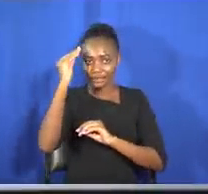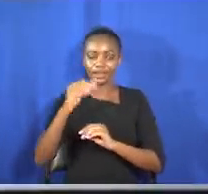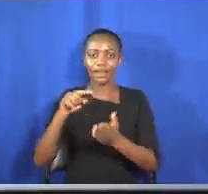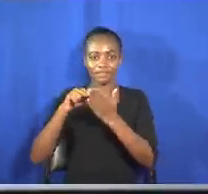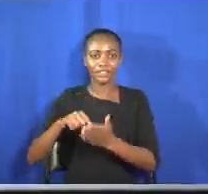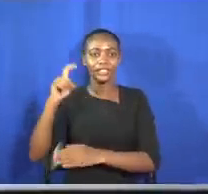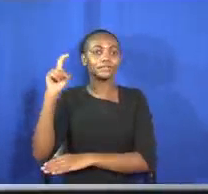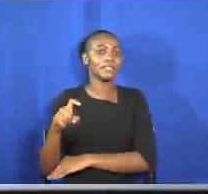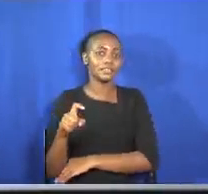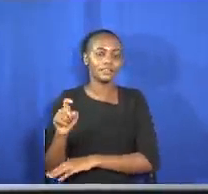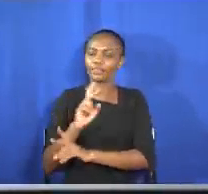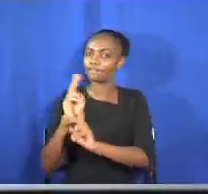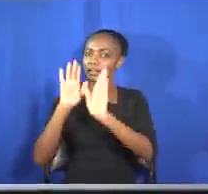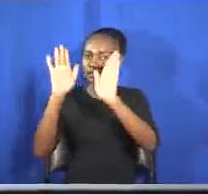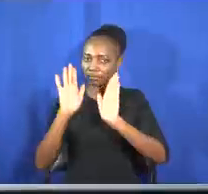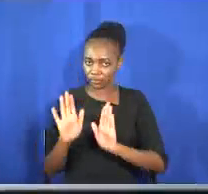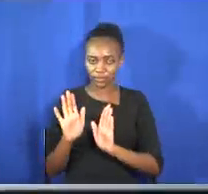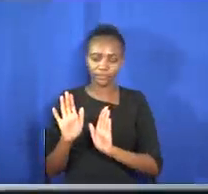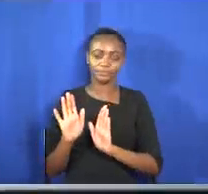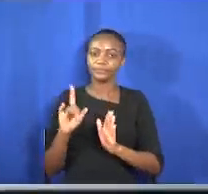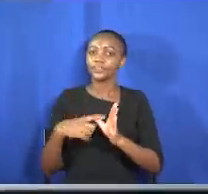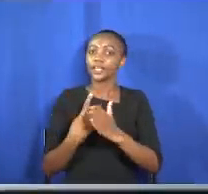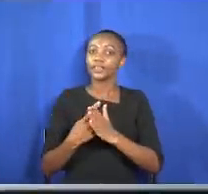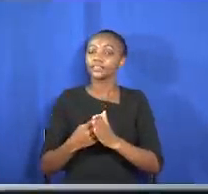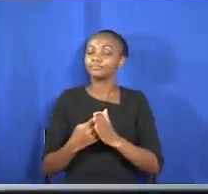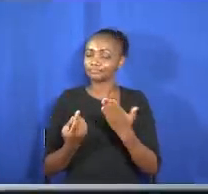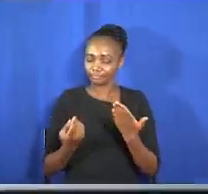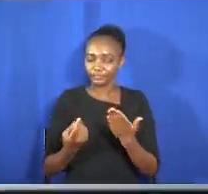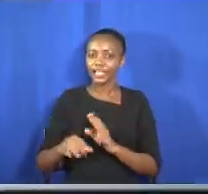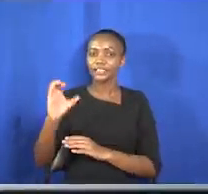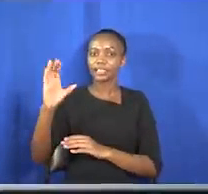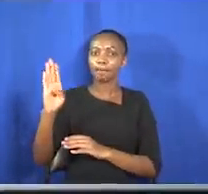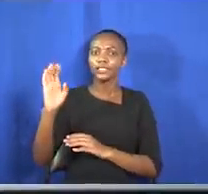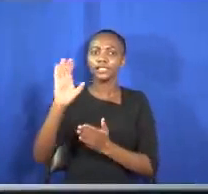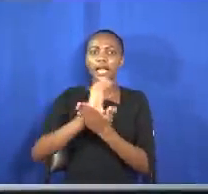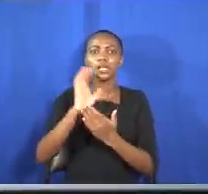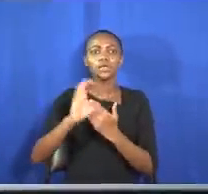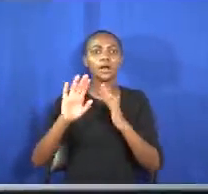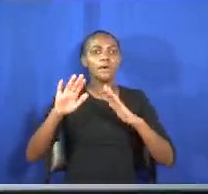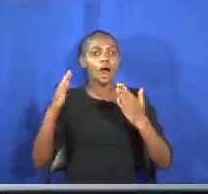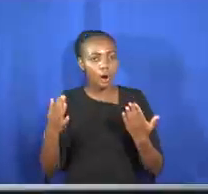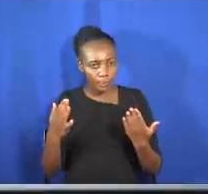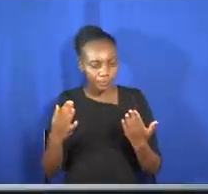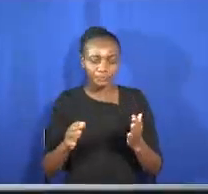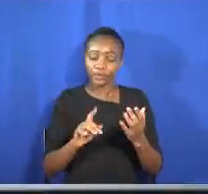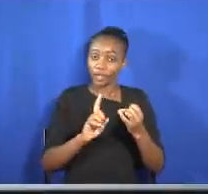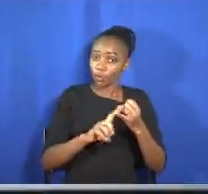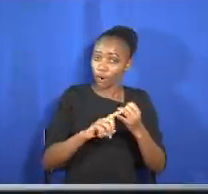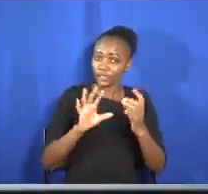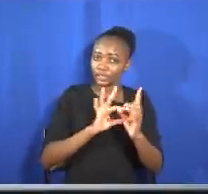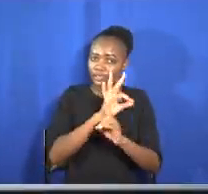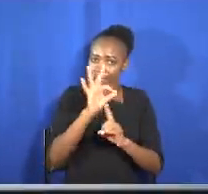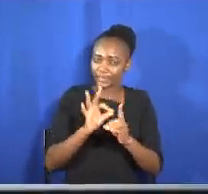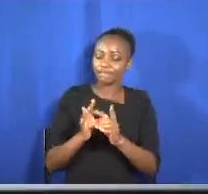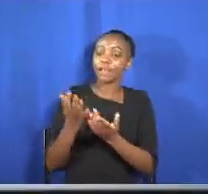are emphasized. They are key. What are the characteristics of a CBC curriculum?